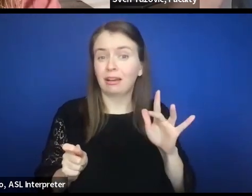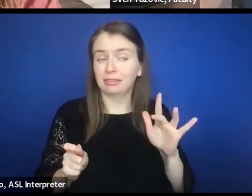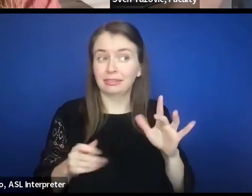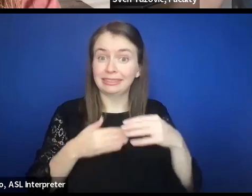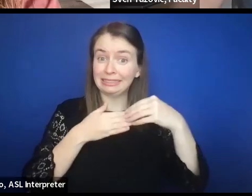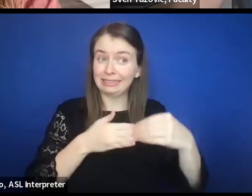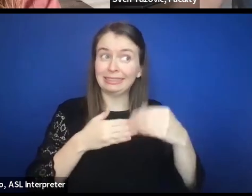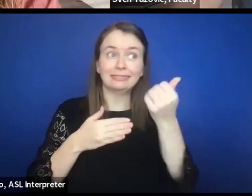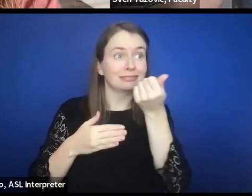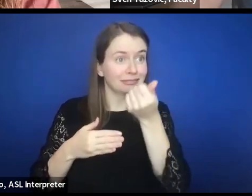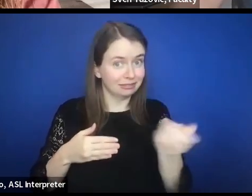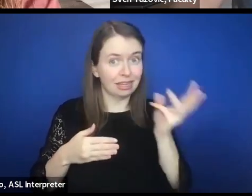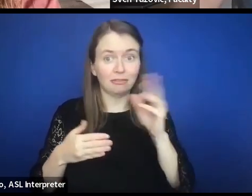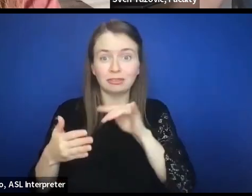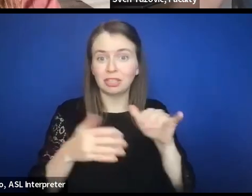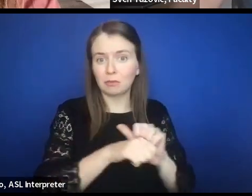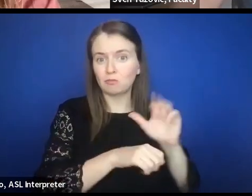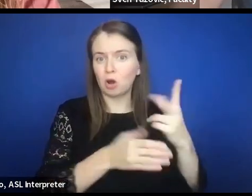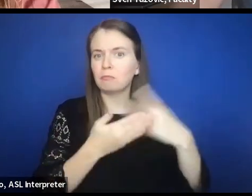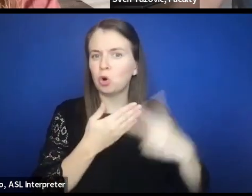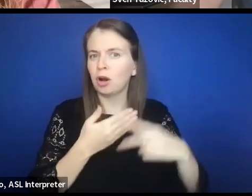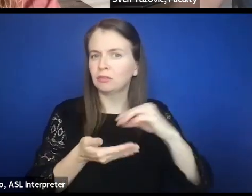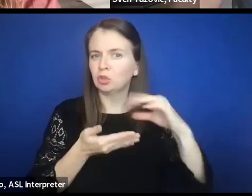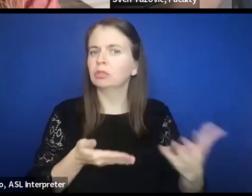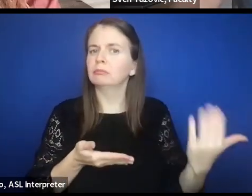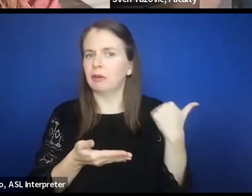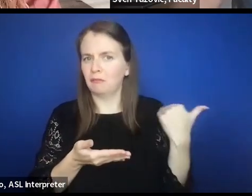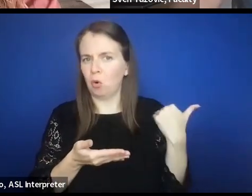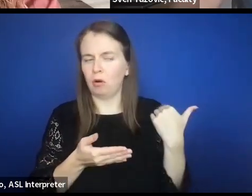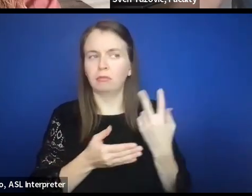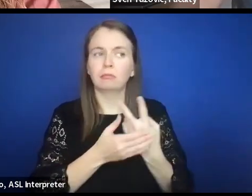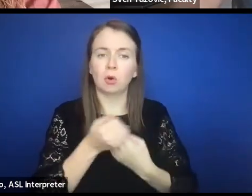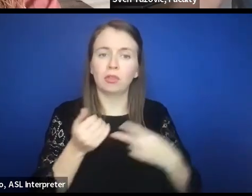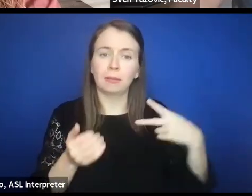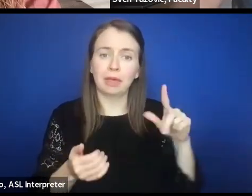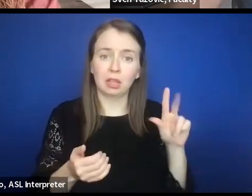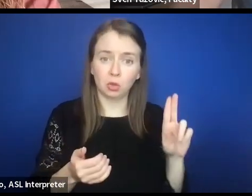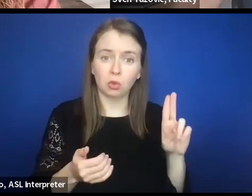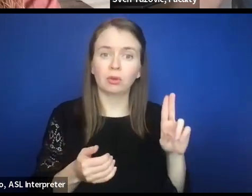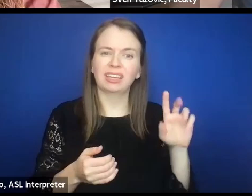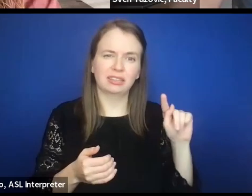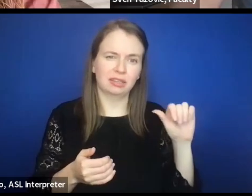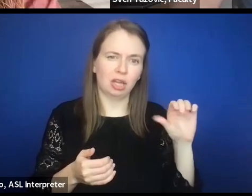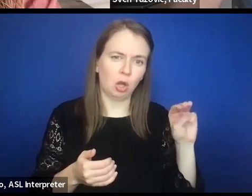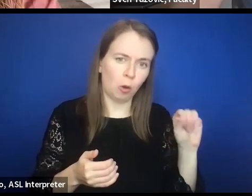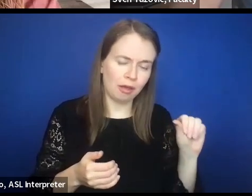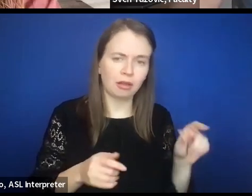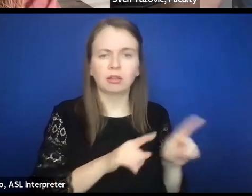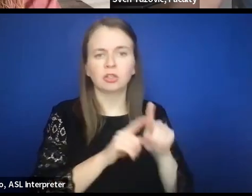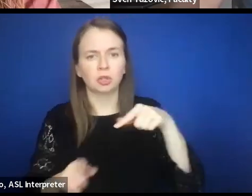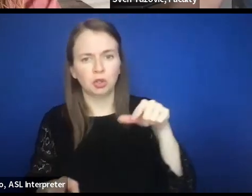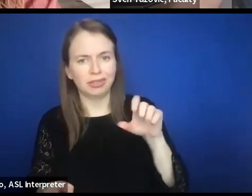lead several study abroad programs with students, both at PLU, in Tacoma, and also at